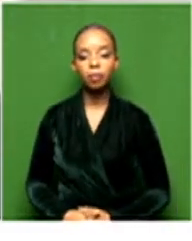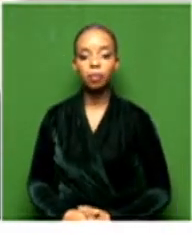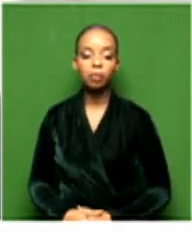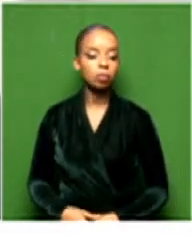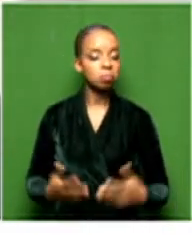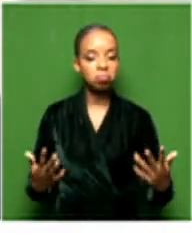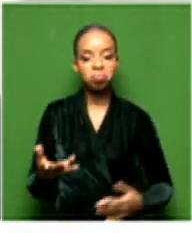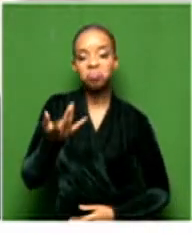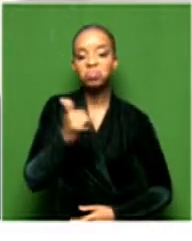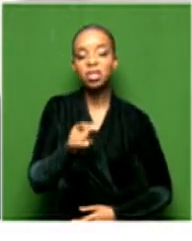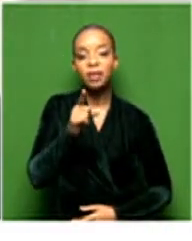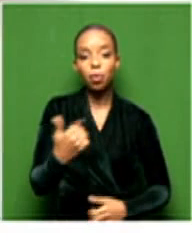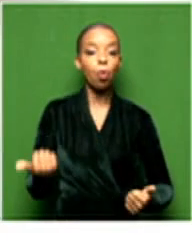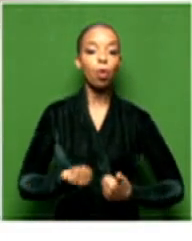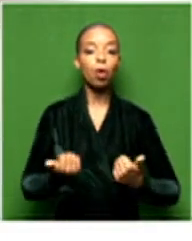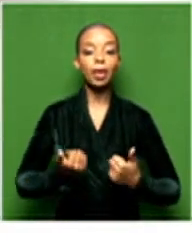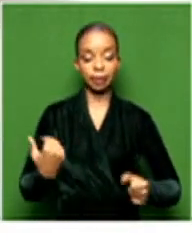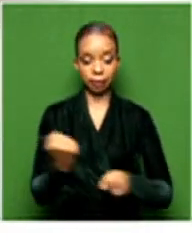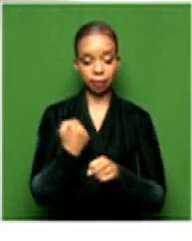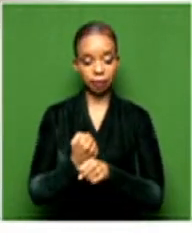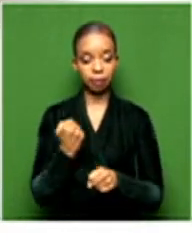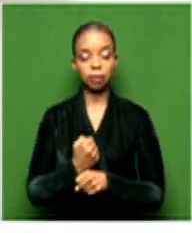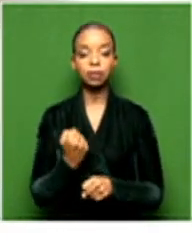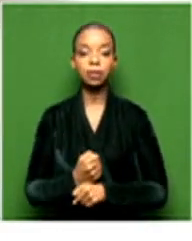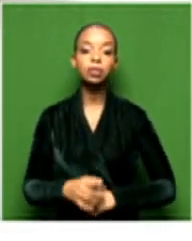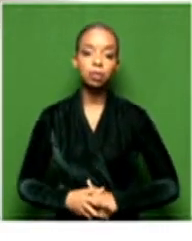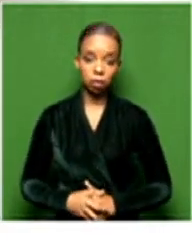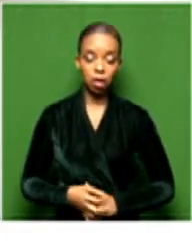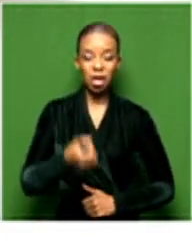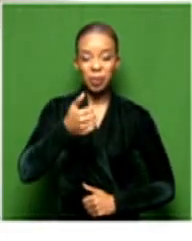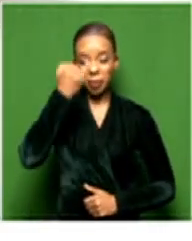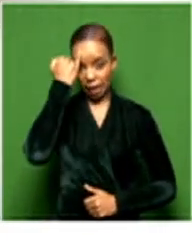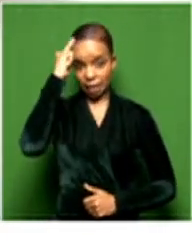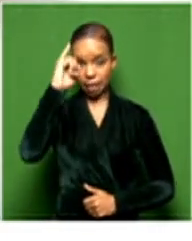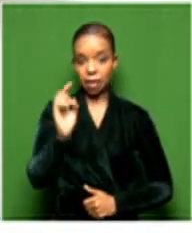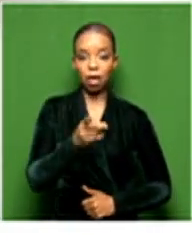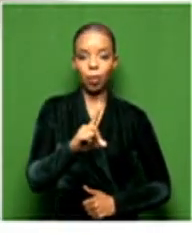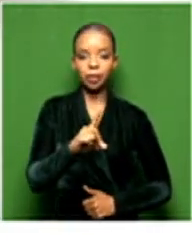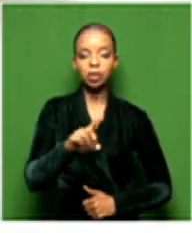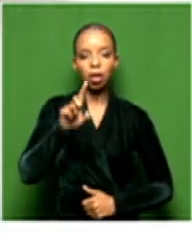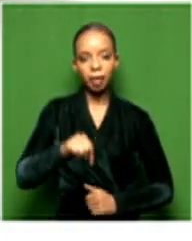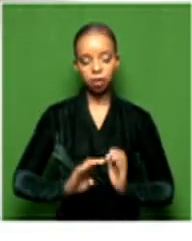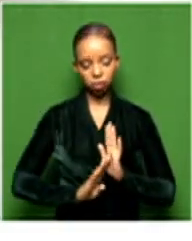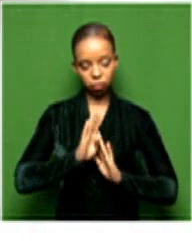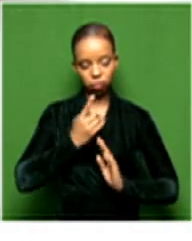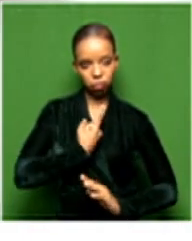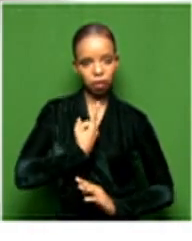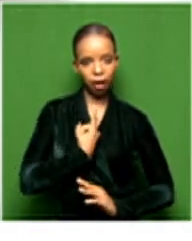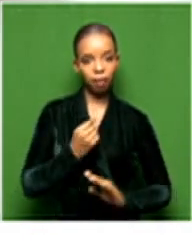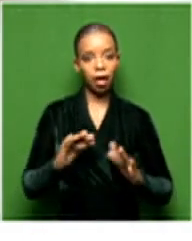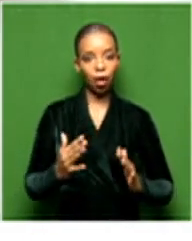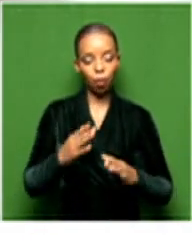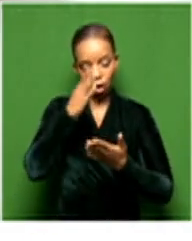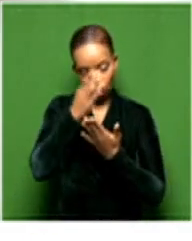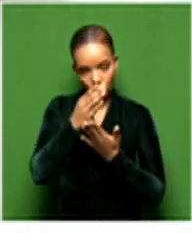Typically, if you're already in the workplace, a good idea would be to upskill yourself by doing a short course in OHS so that you can